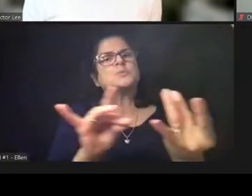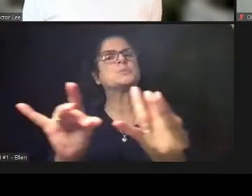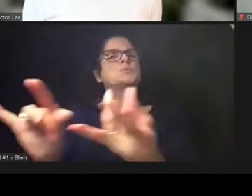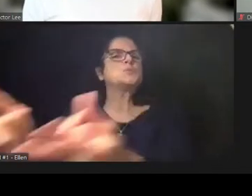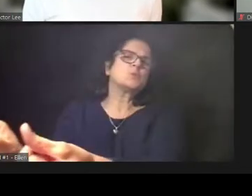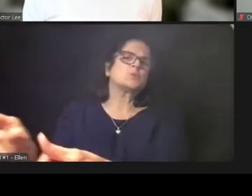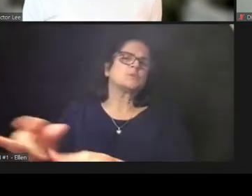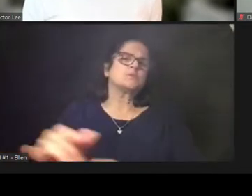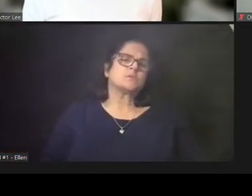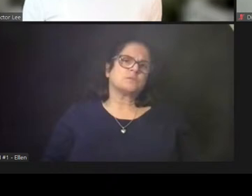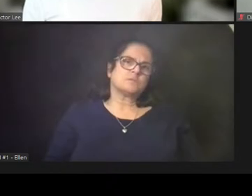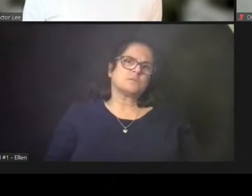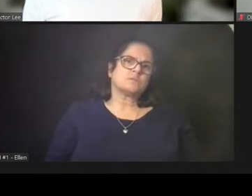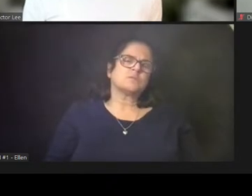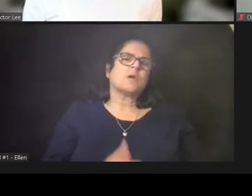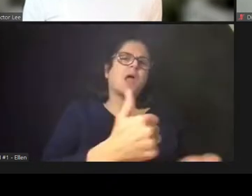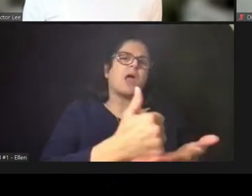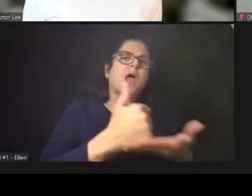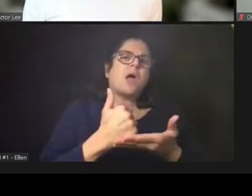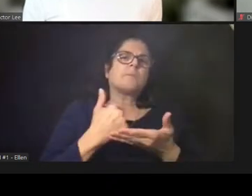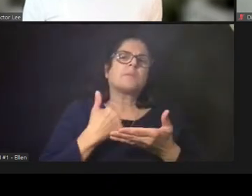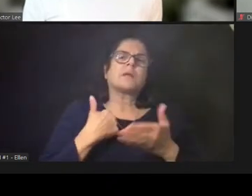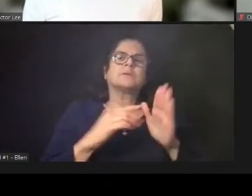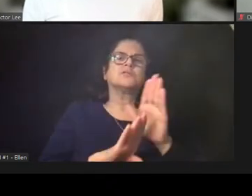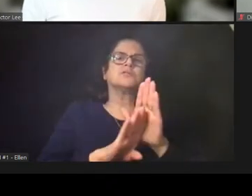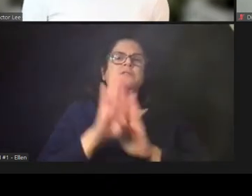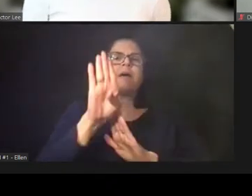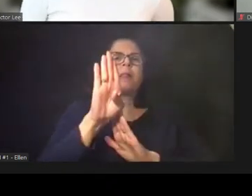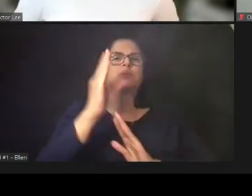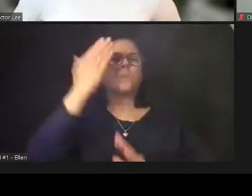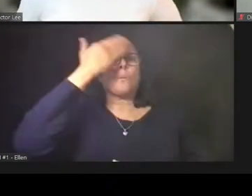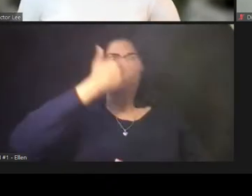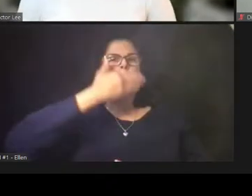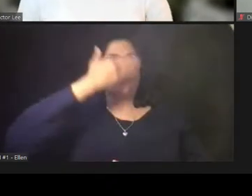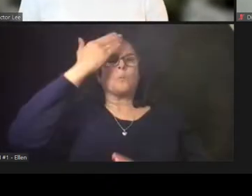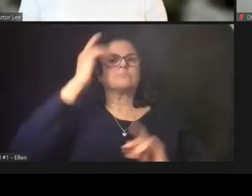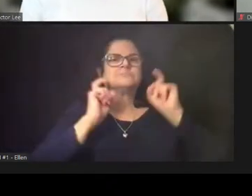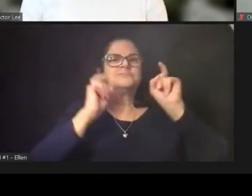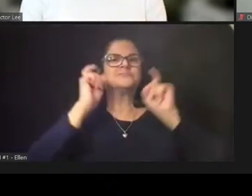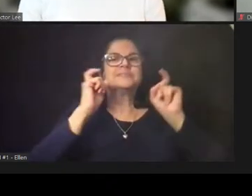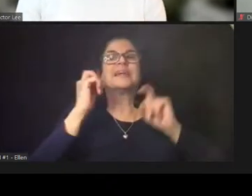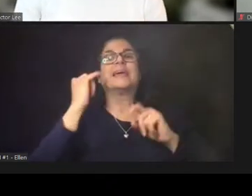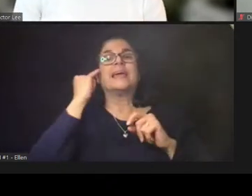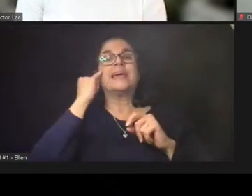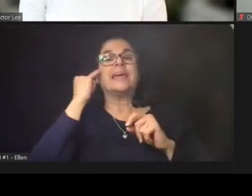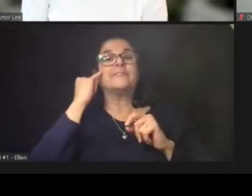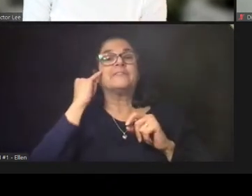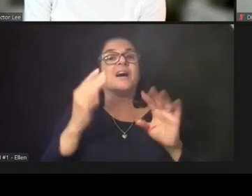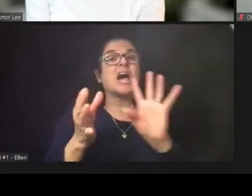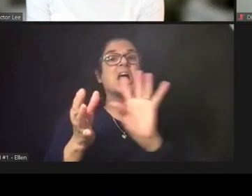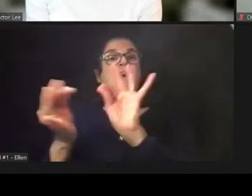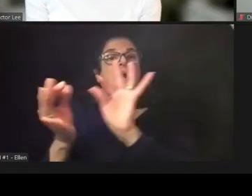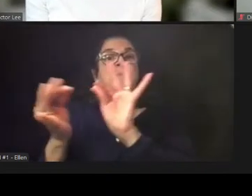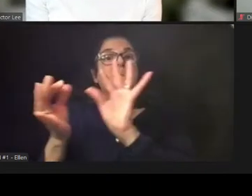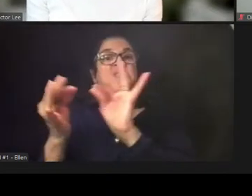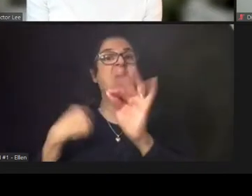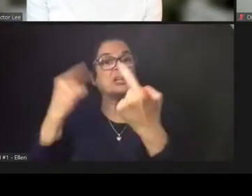helped me try to develop a poker face when comments are happening that I don't necessarily agree